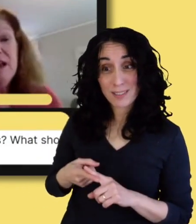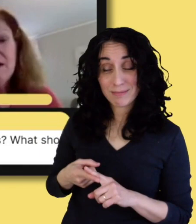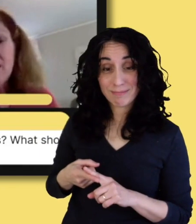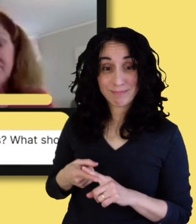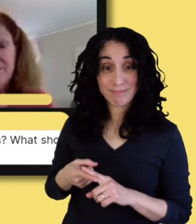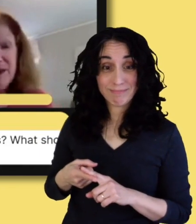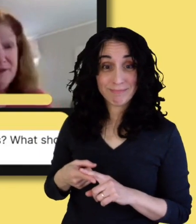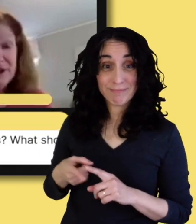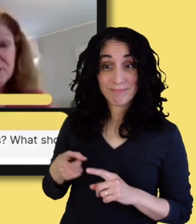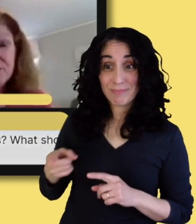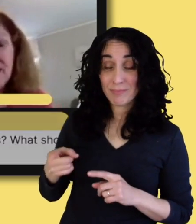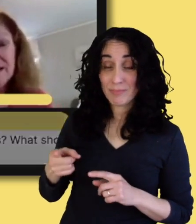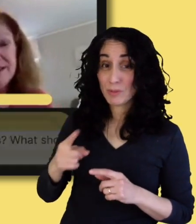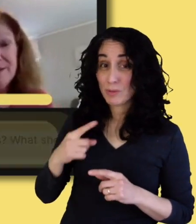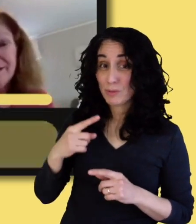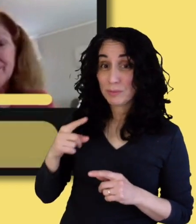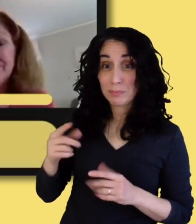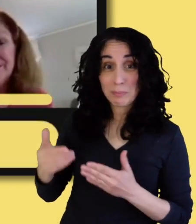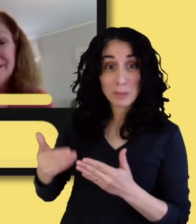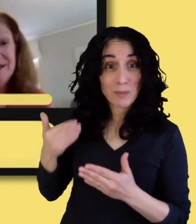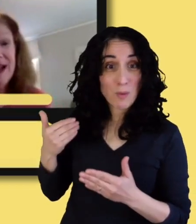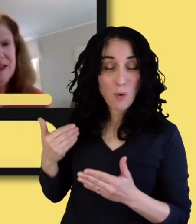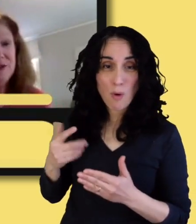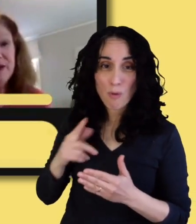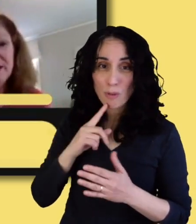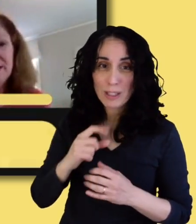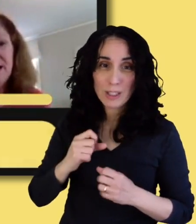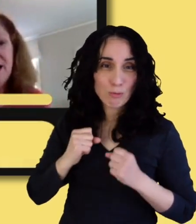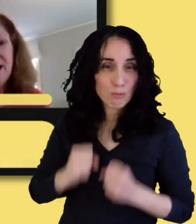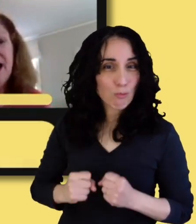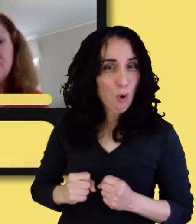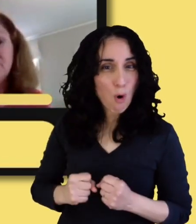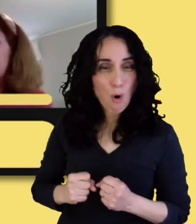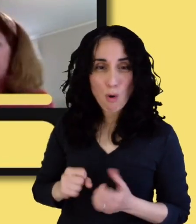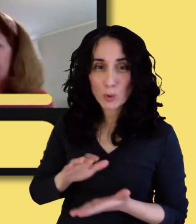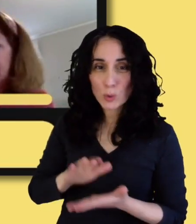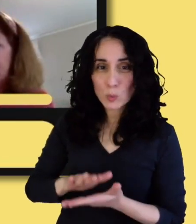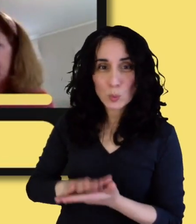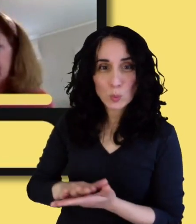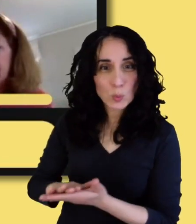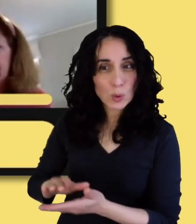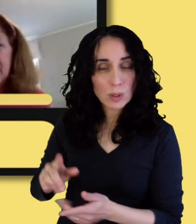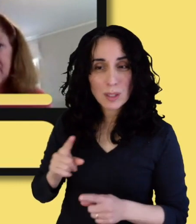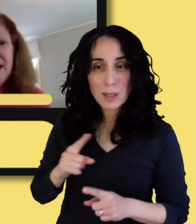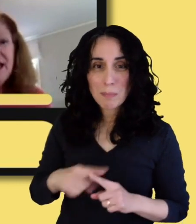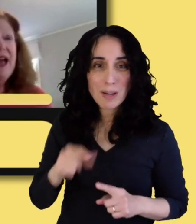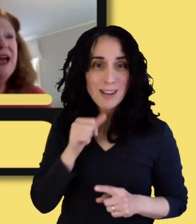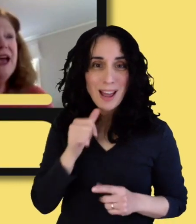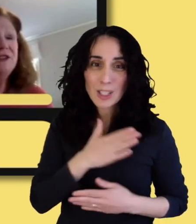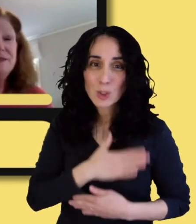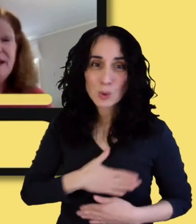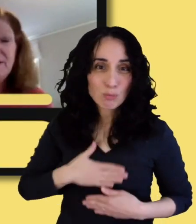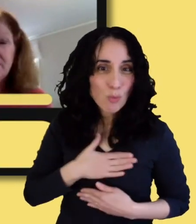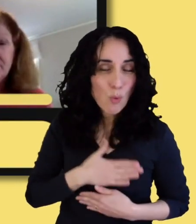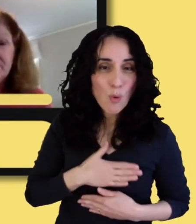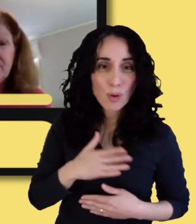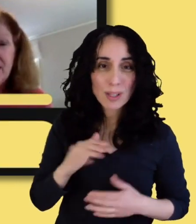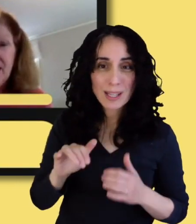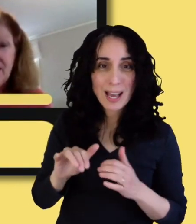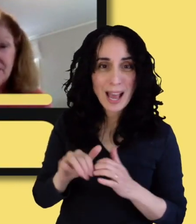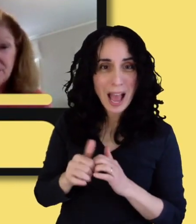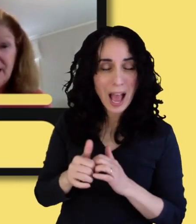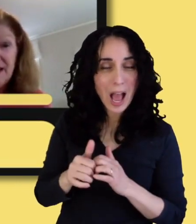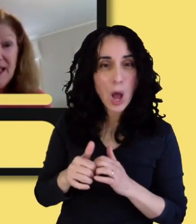really very, very strong academically, but really not enjoying the how-to writing that we were doing. And just met with